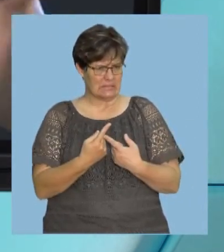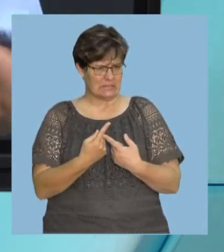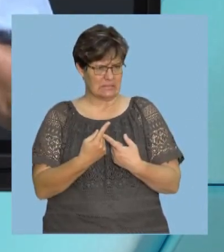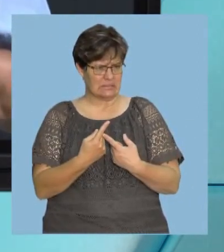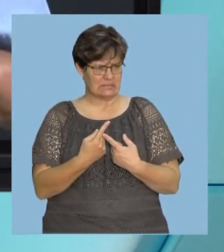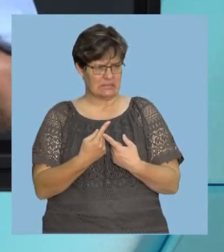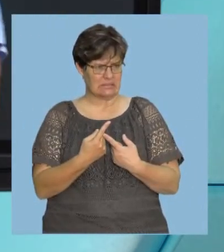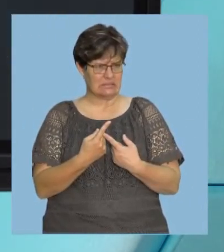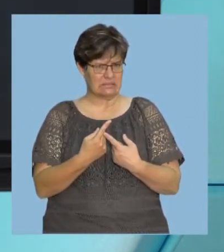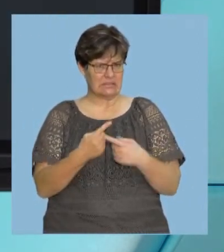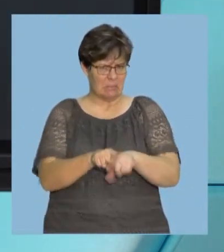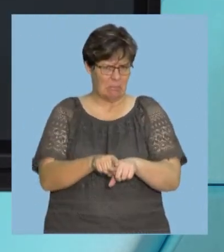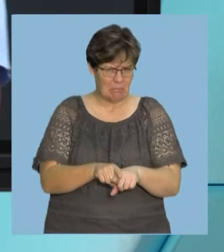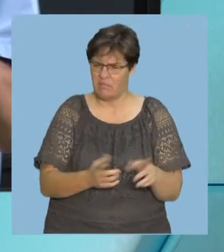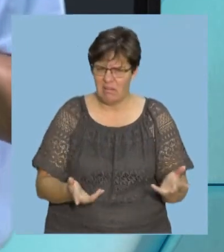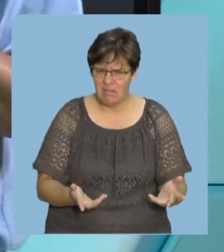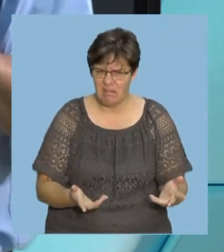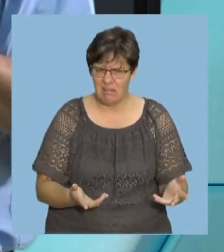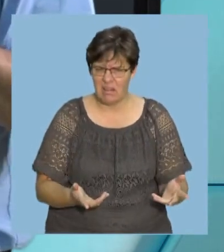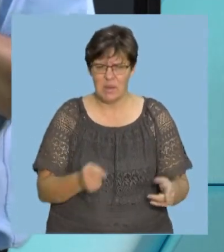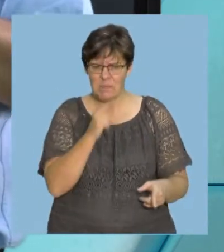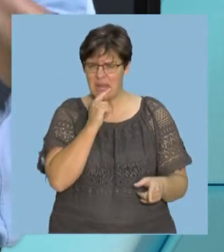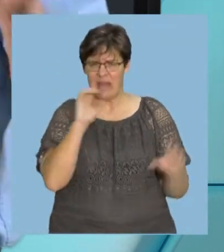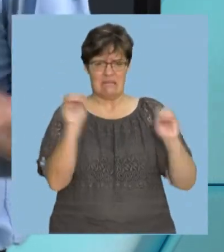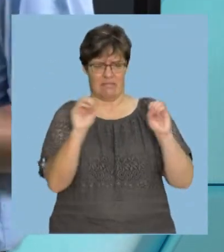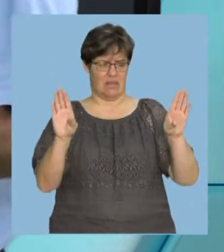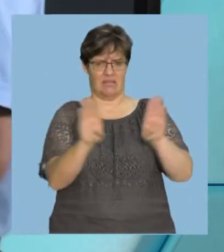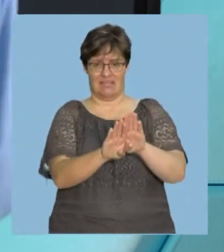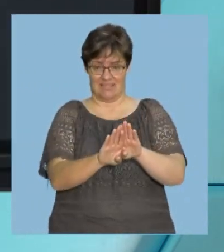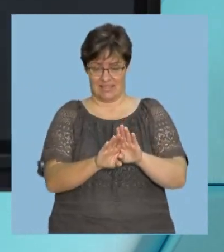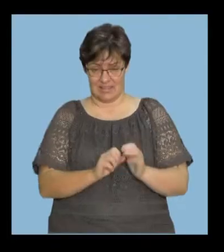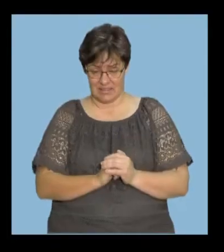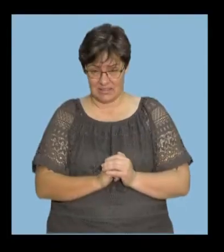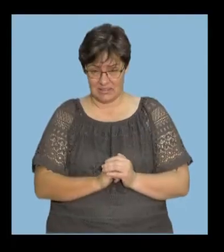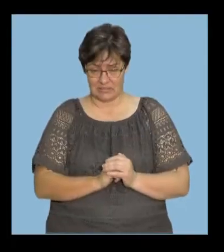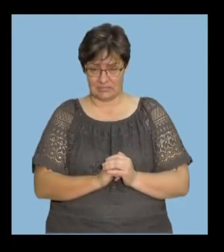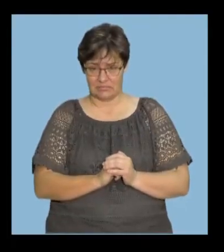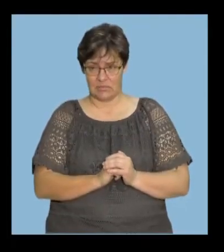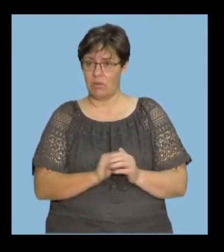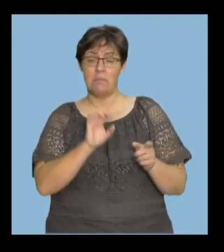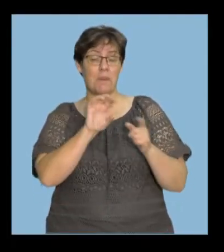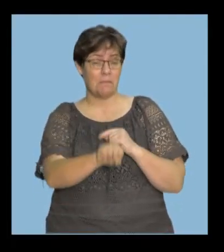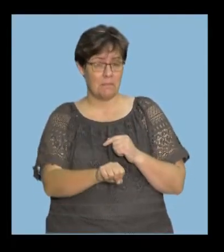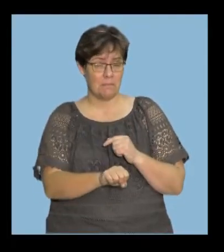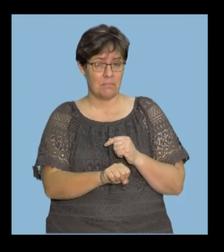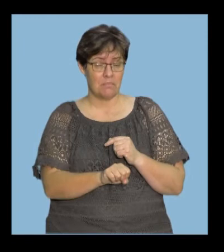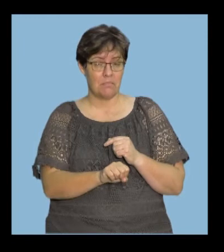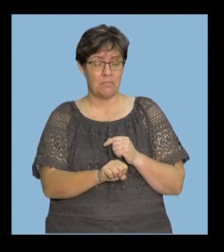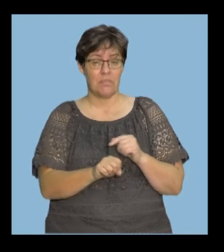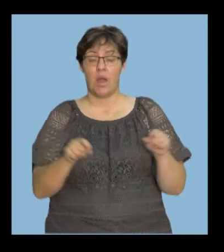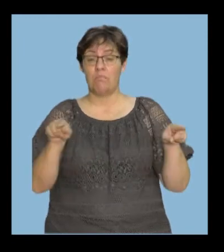apart. So the idea here is that there is no intersection. So when we define